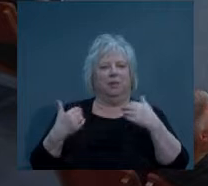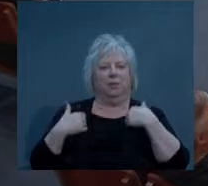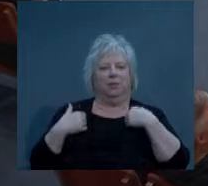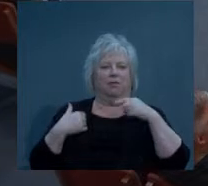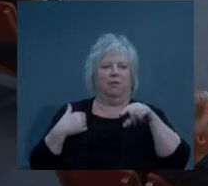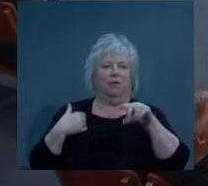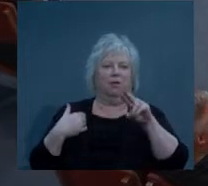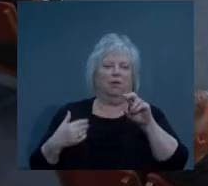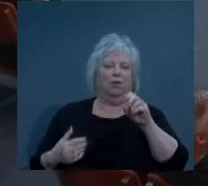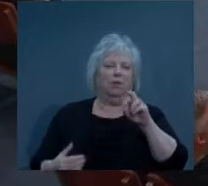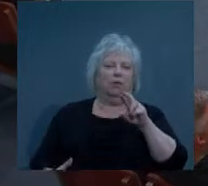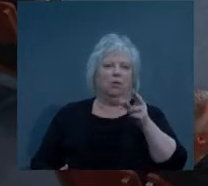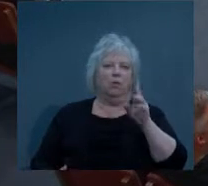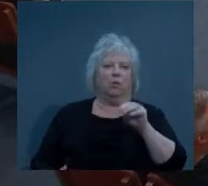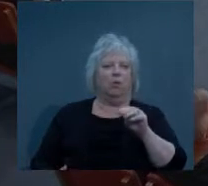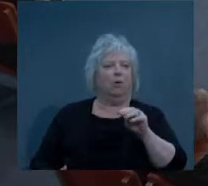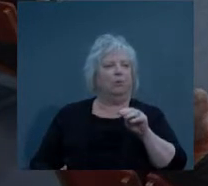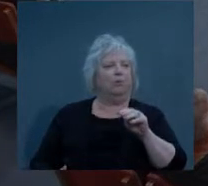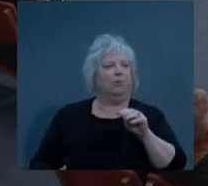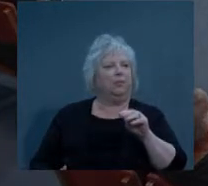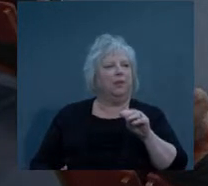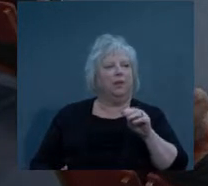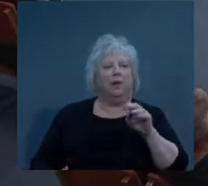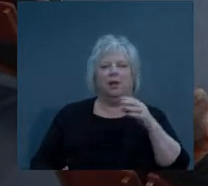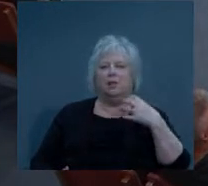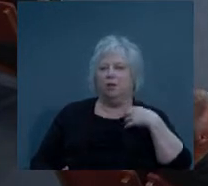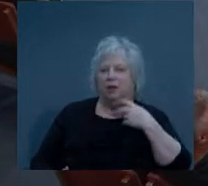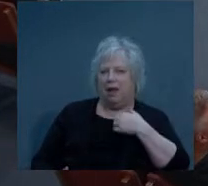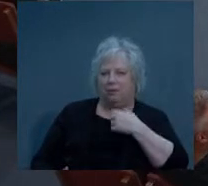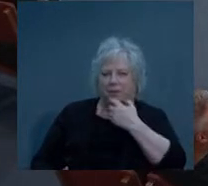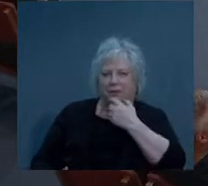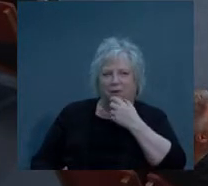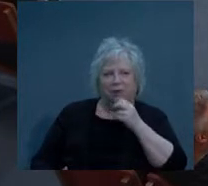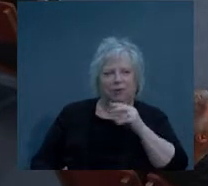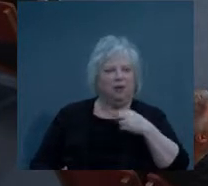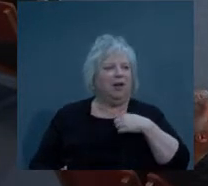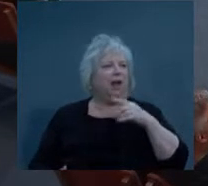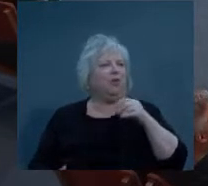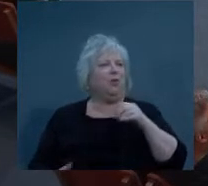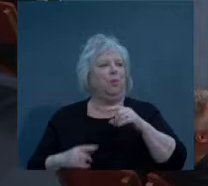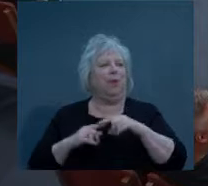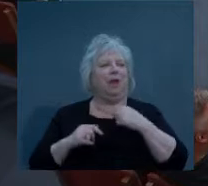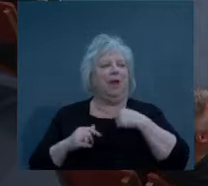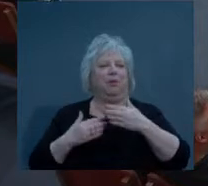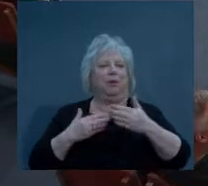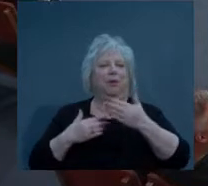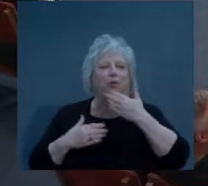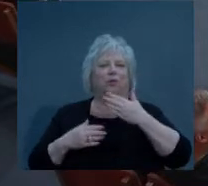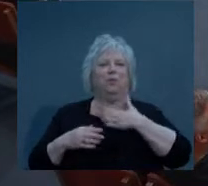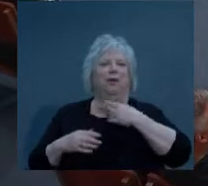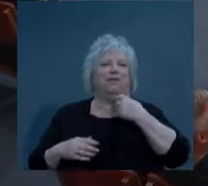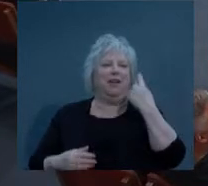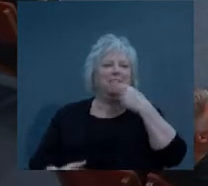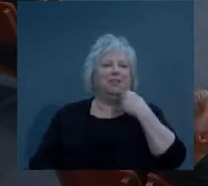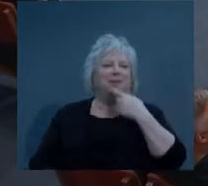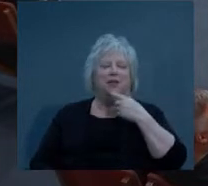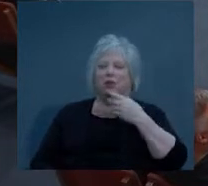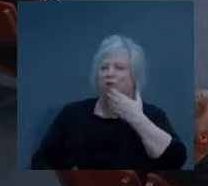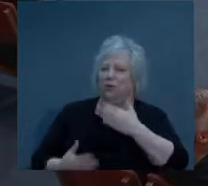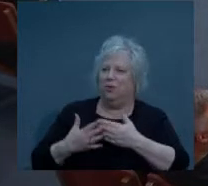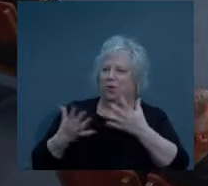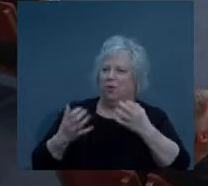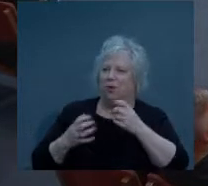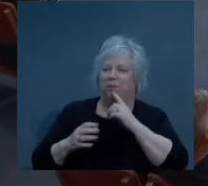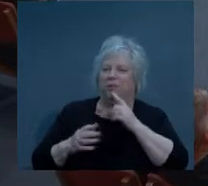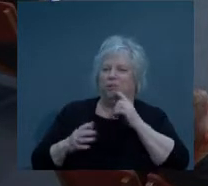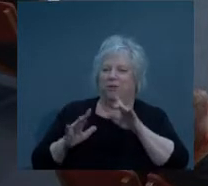We have a quorum, sir. You have your microphone on? I do, but now I have it more closer to my face. Good. I just wanted to be sure